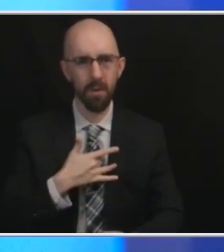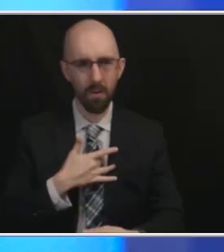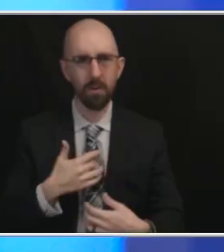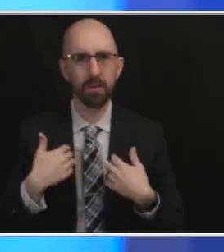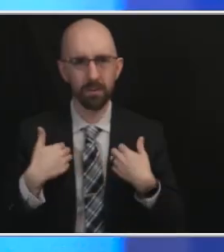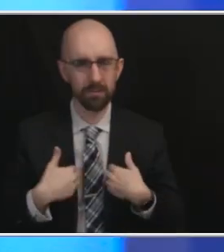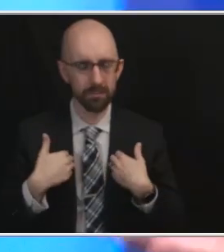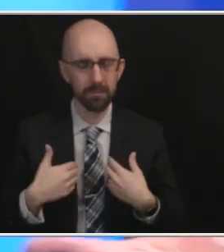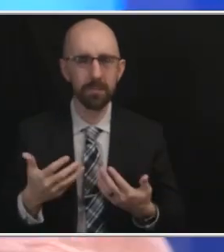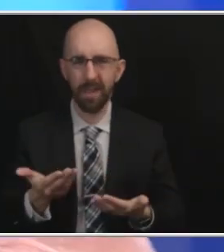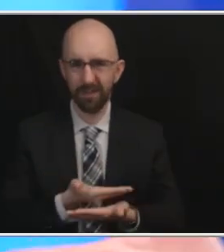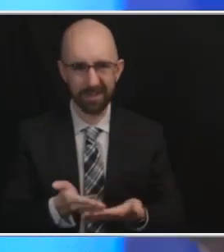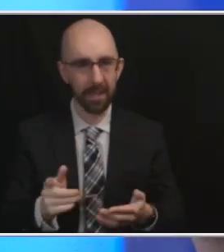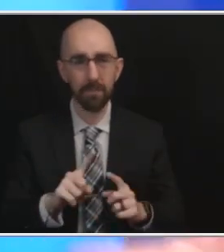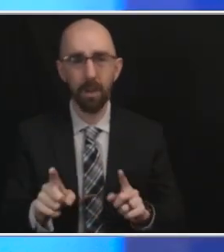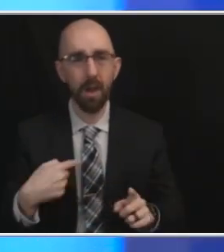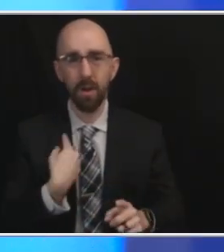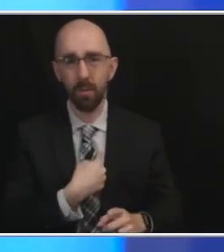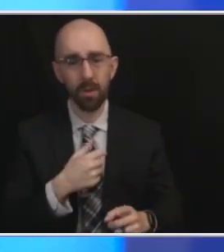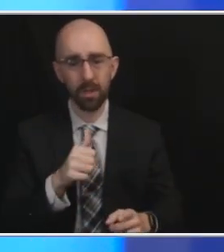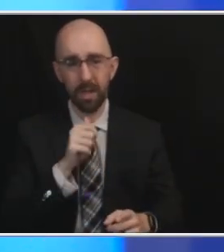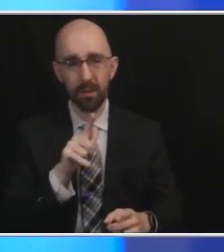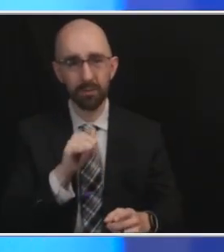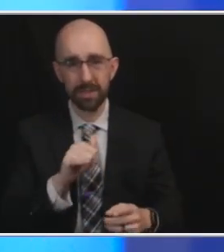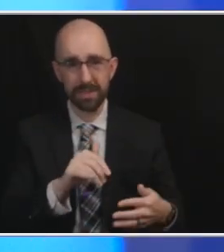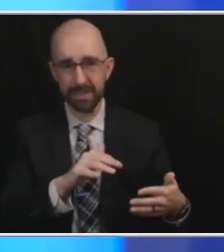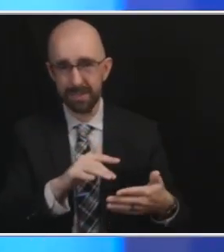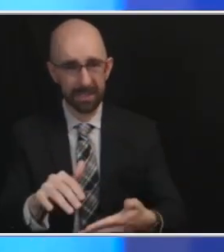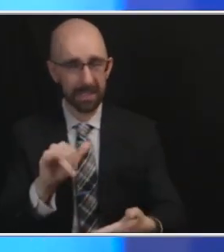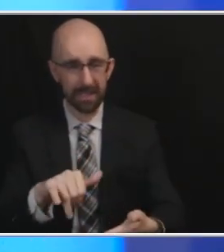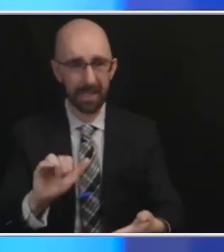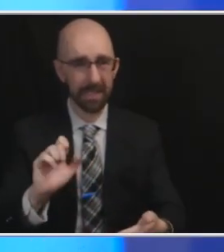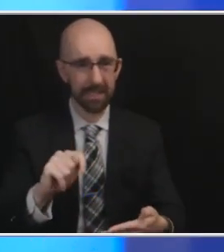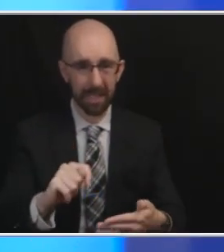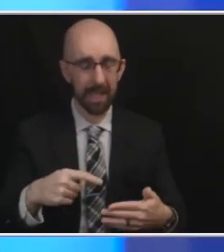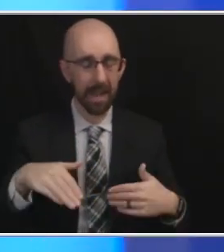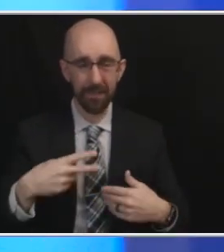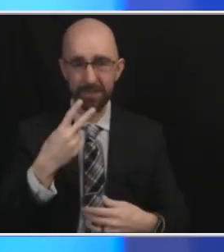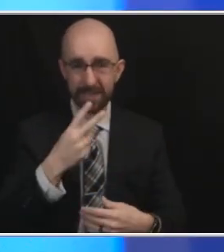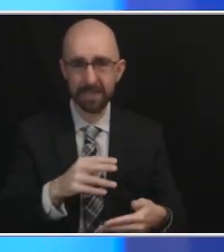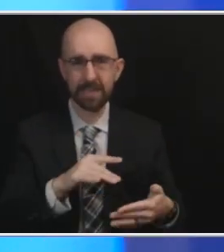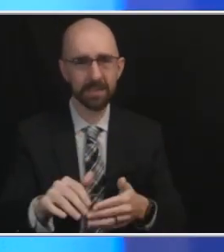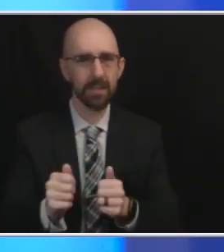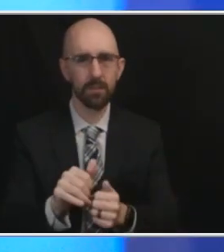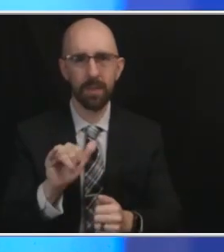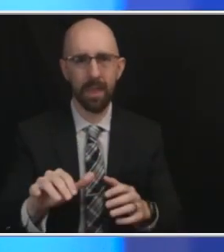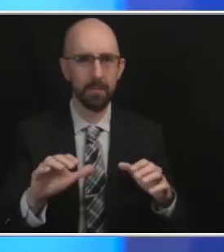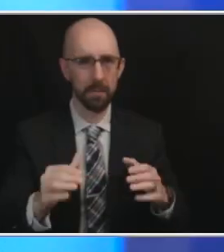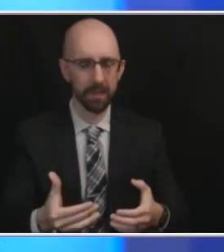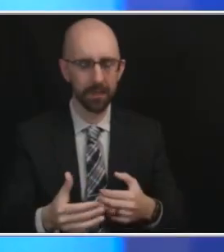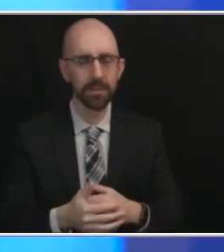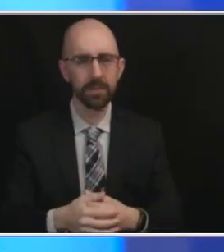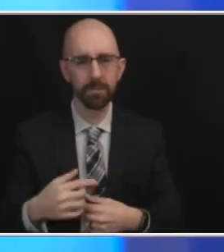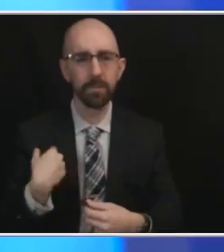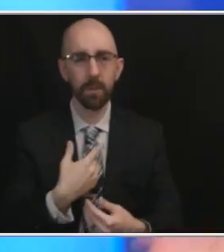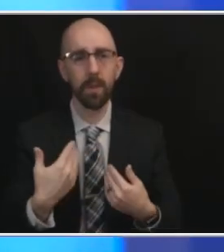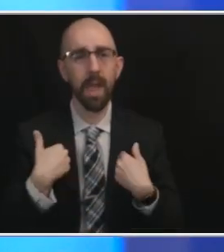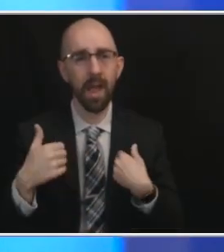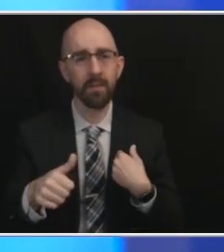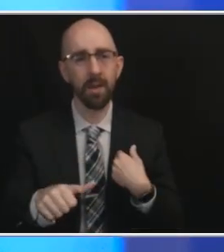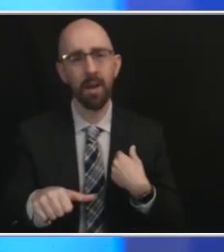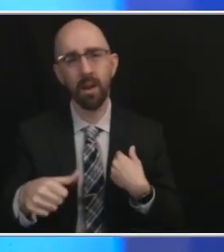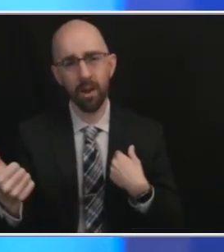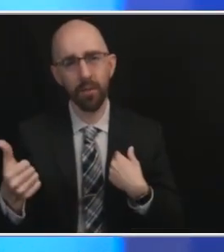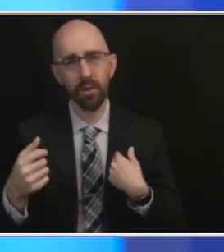extrapolating. We haven't really done studies exactly with this and this population, but we have in other neurologic